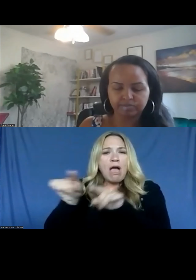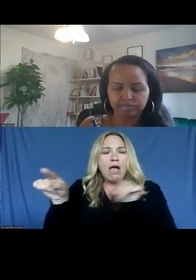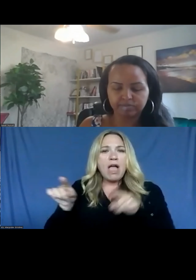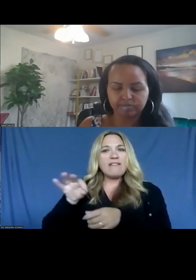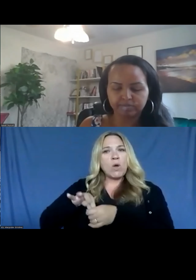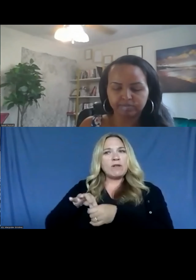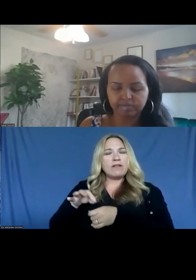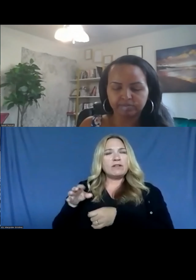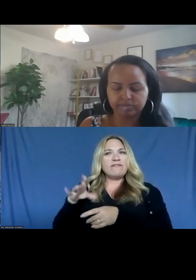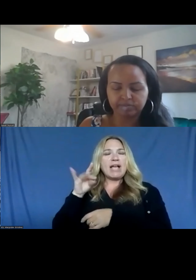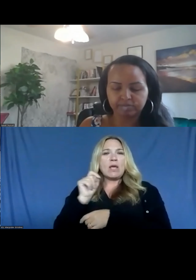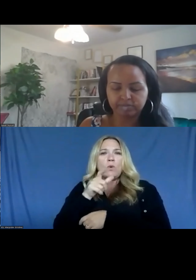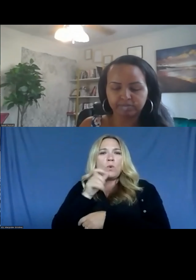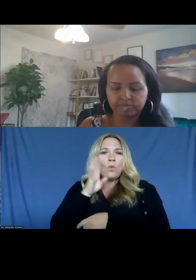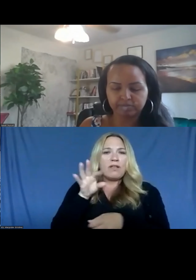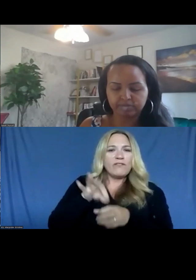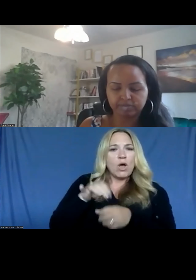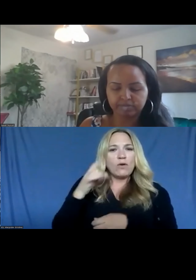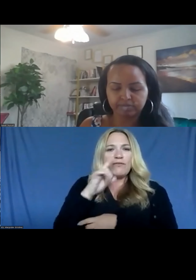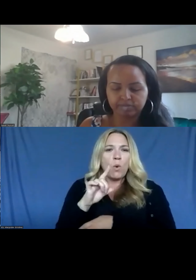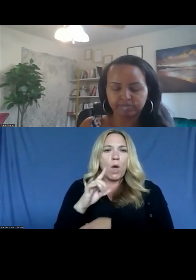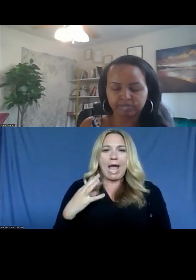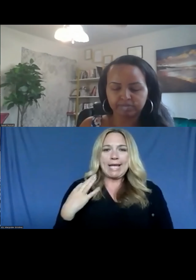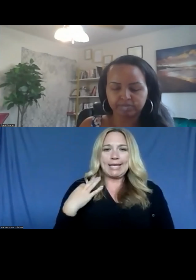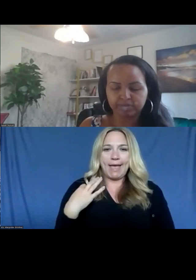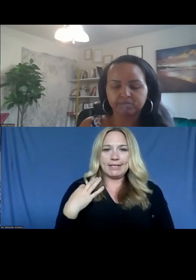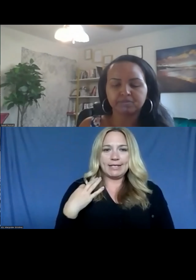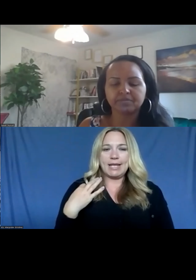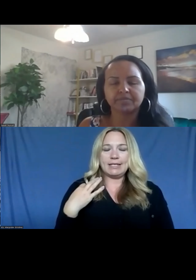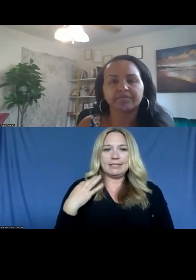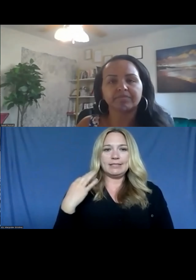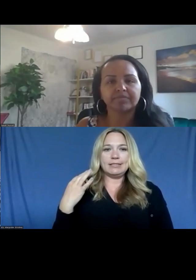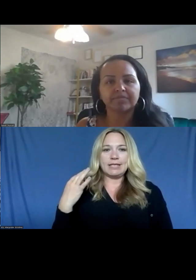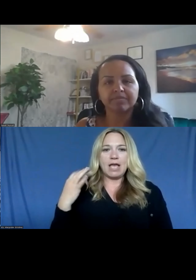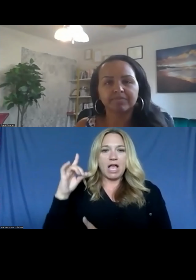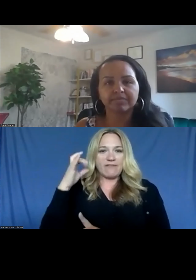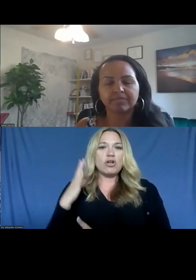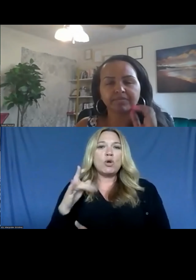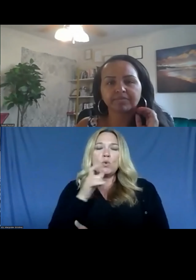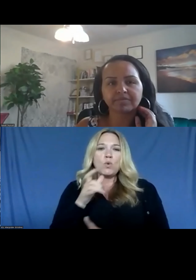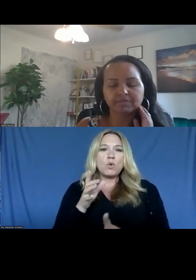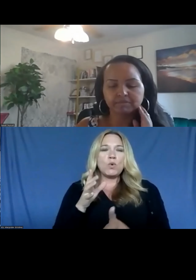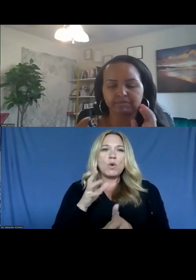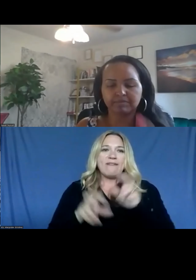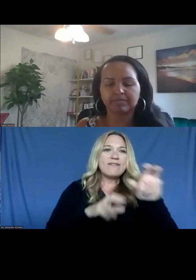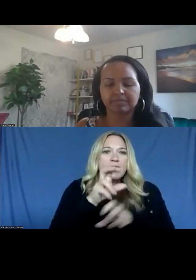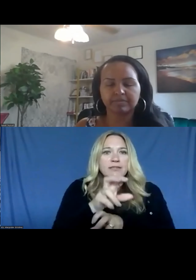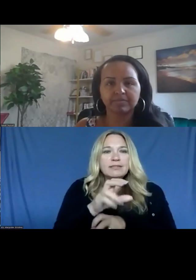to vote for a candidate for governor who invested in a master plan